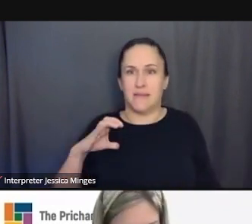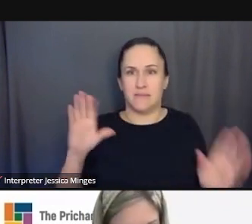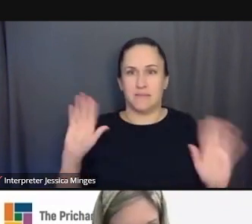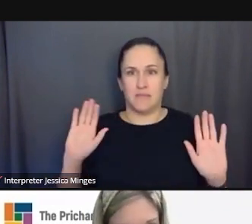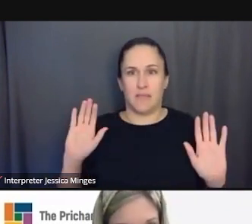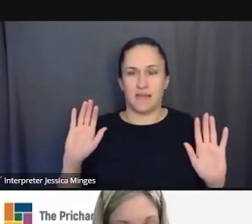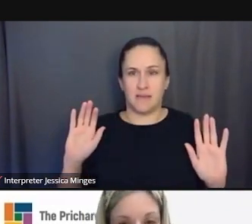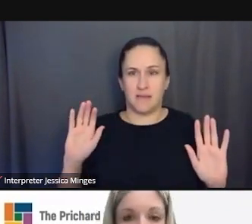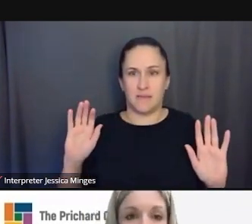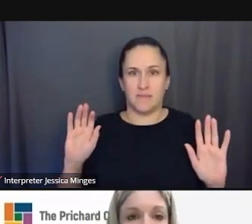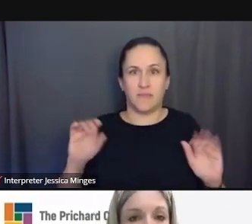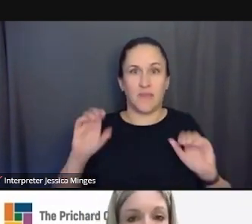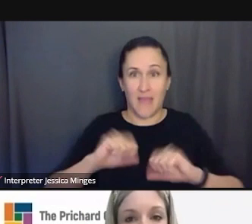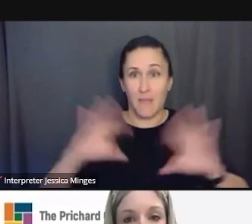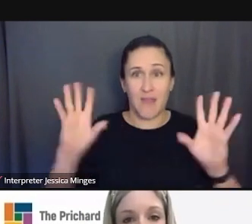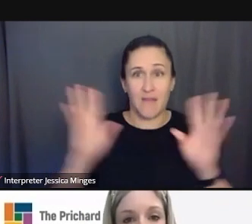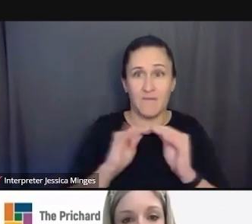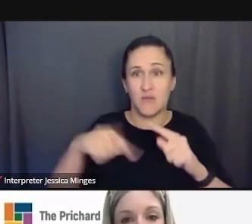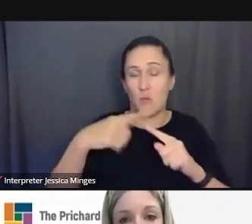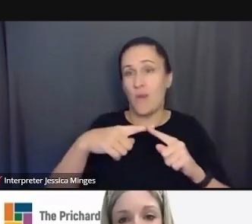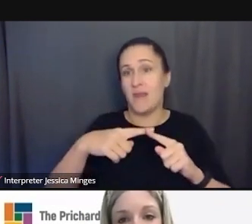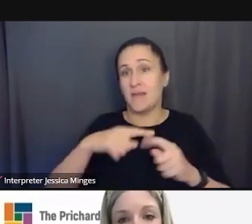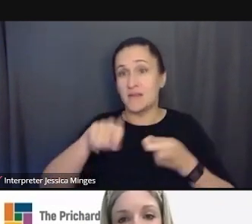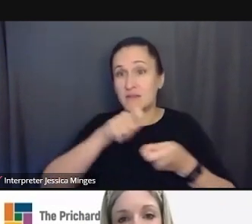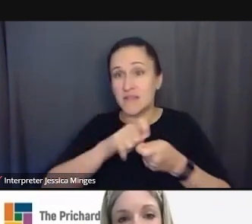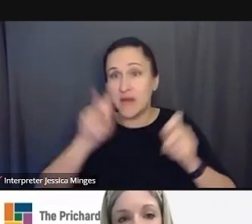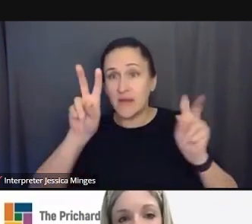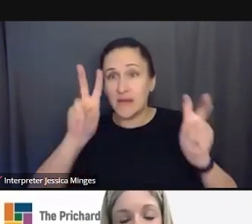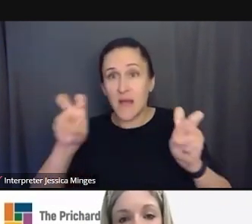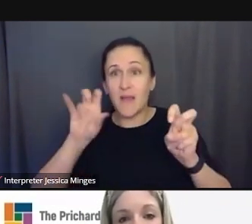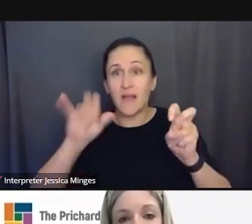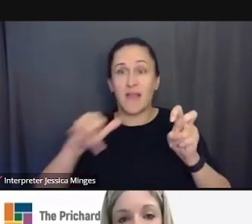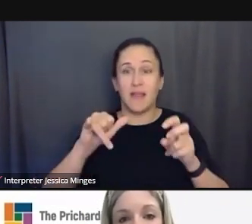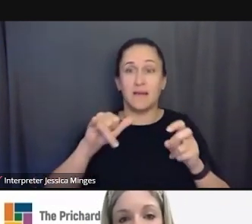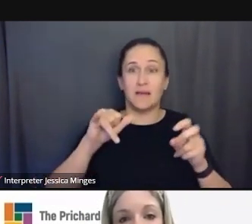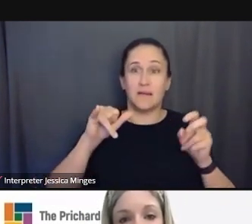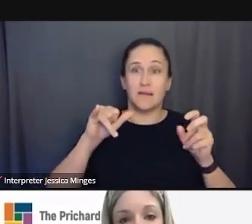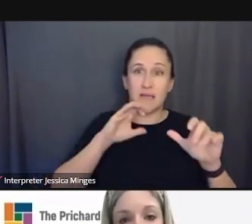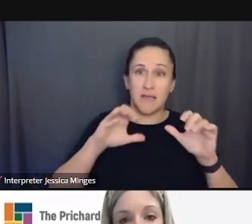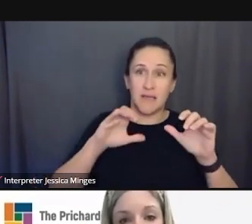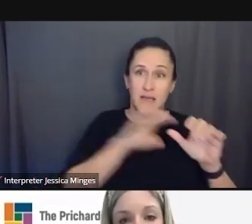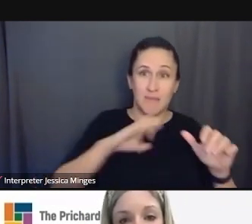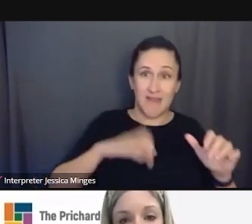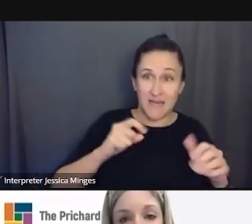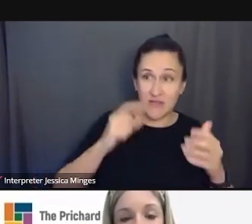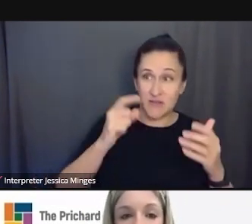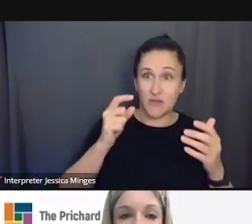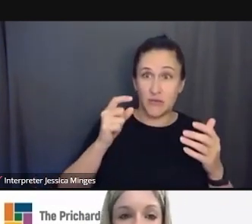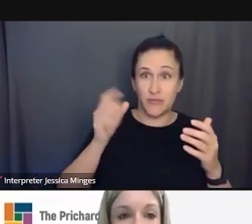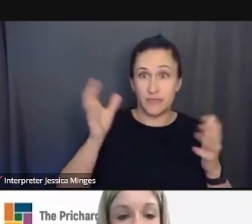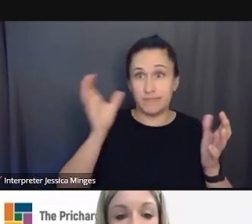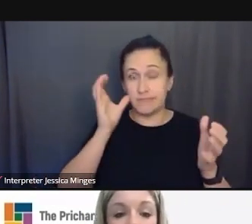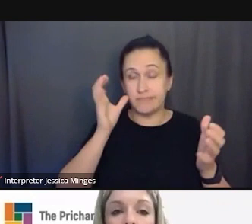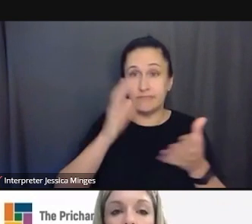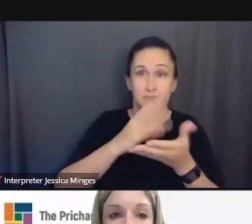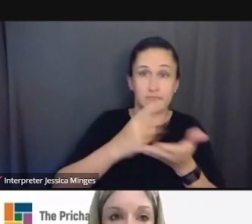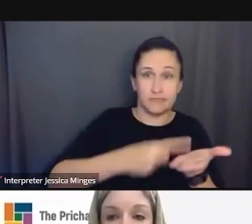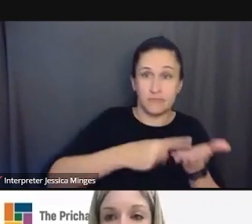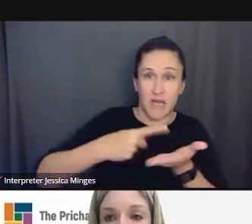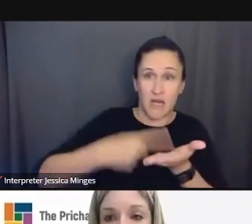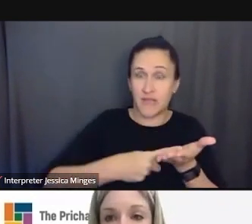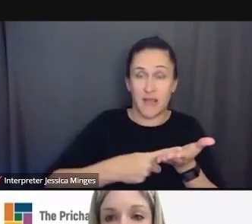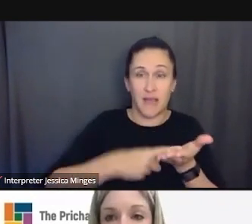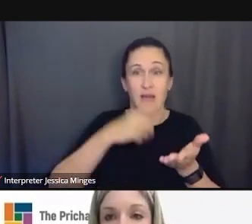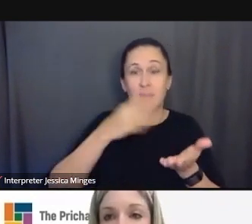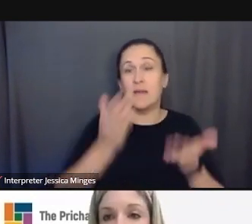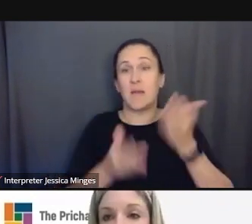be convened when there's a particular topic that committee needs to entertain. Perhaps it'll be for